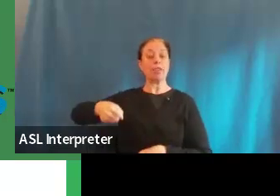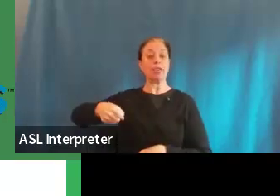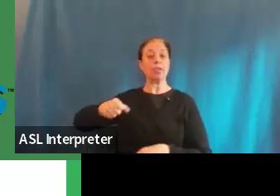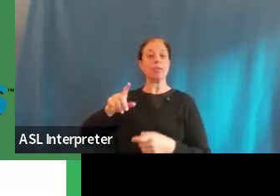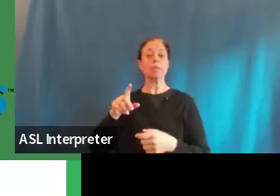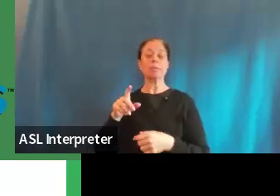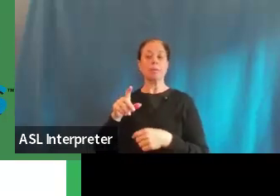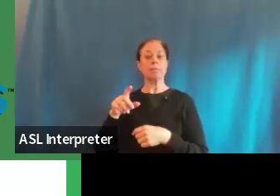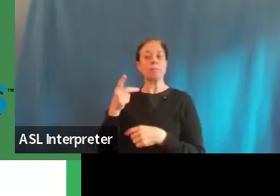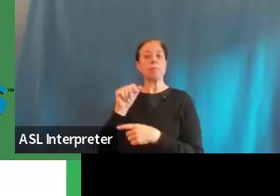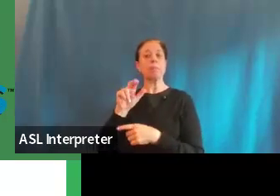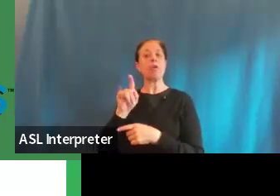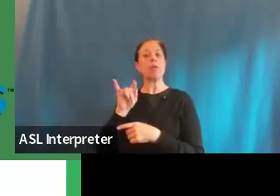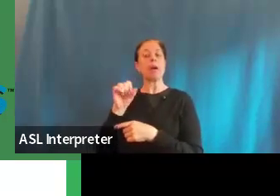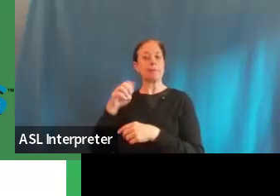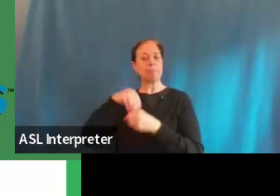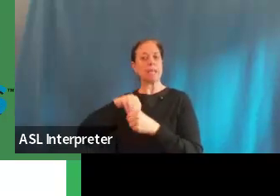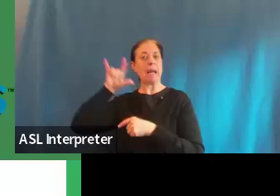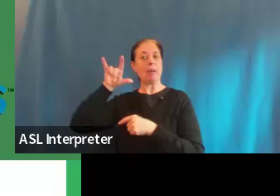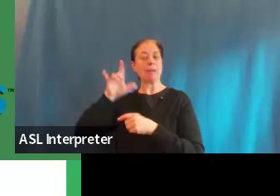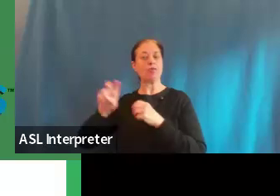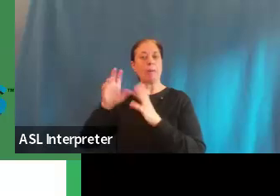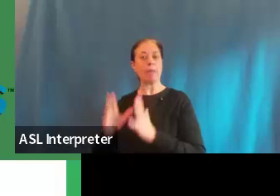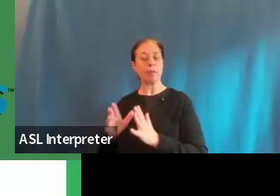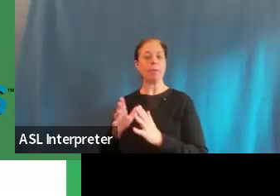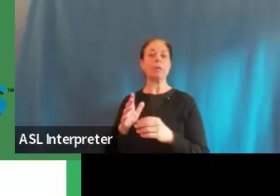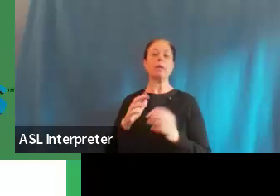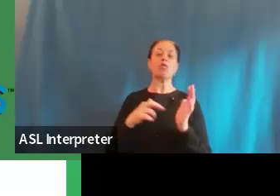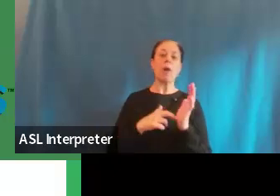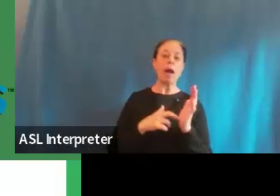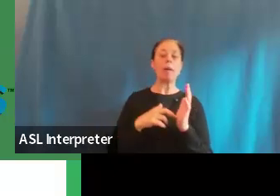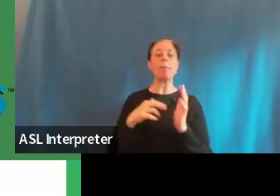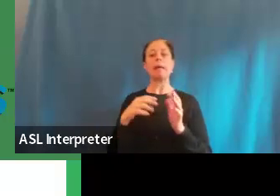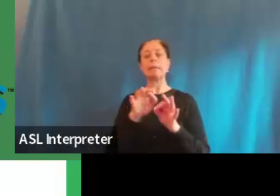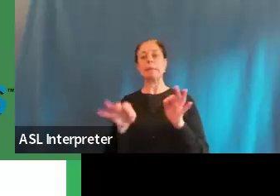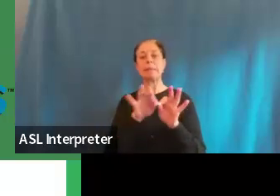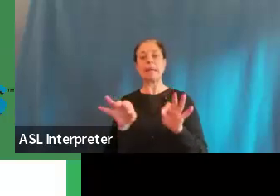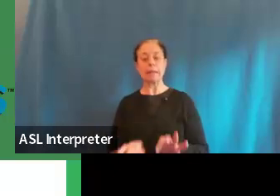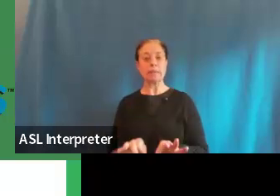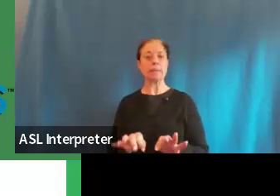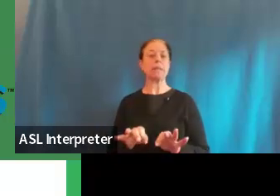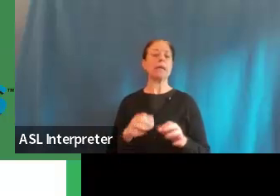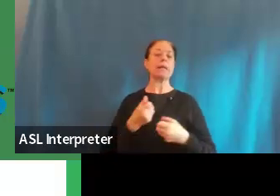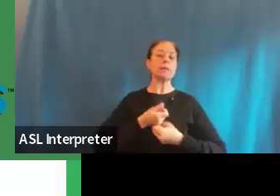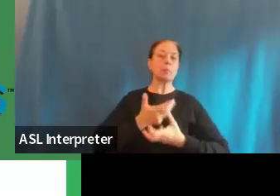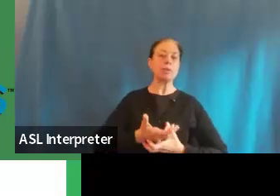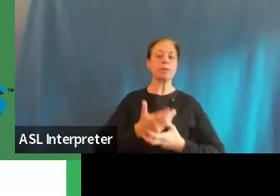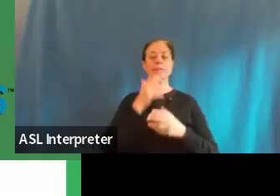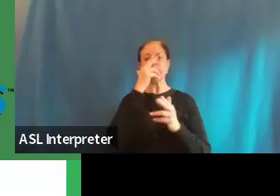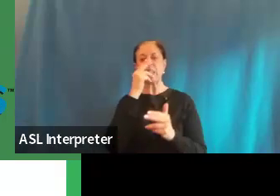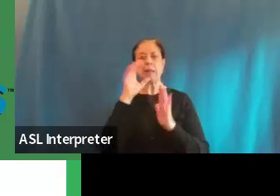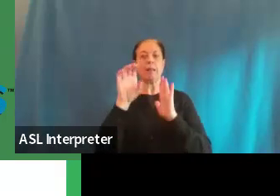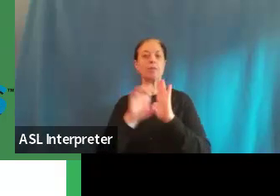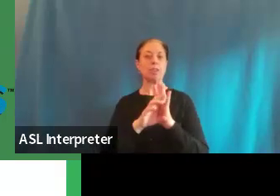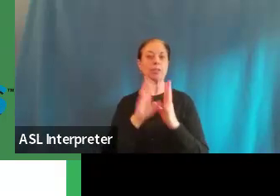oblivious airline traveler. It is a rhymed, simple text and accompanied by expressive, whimsical, and funny